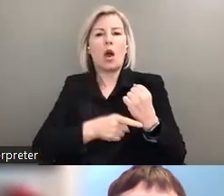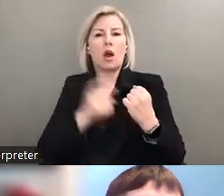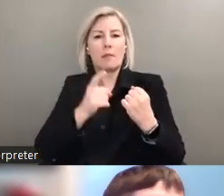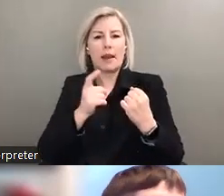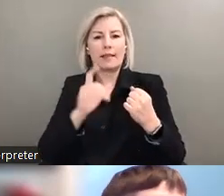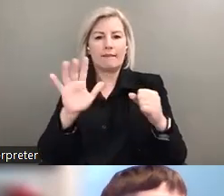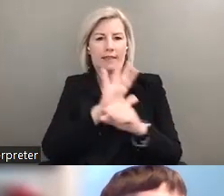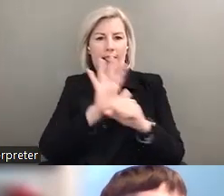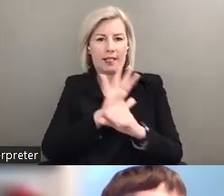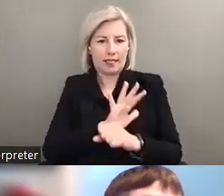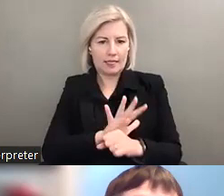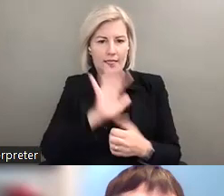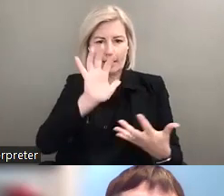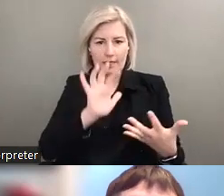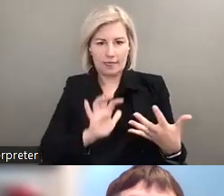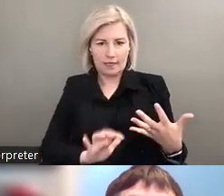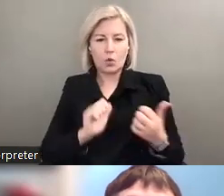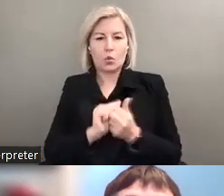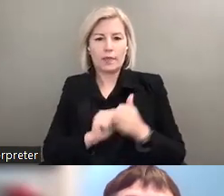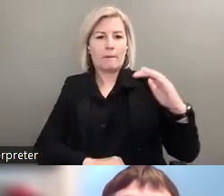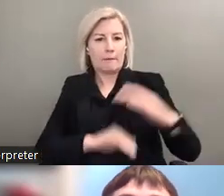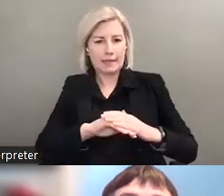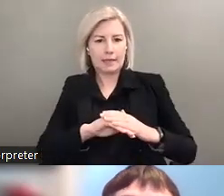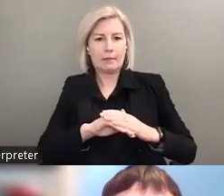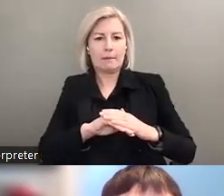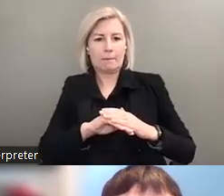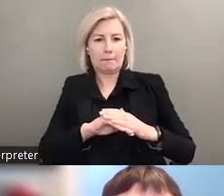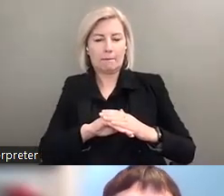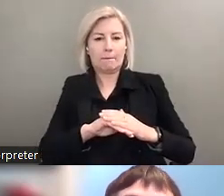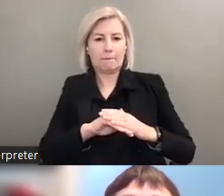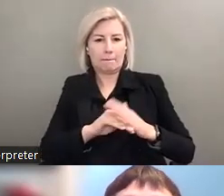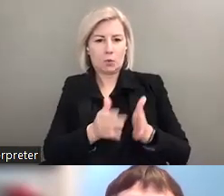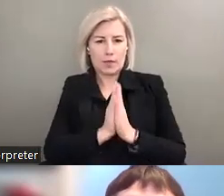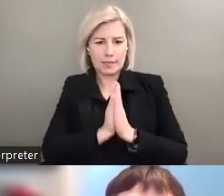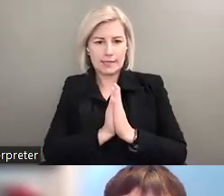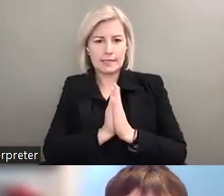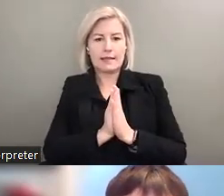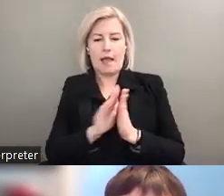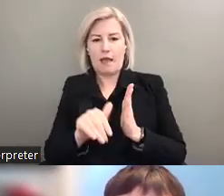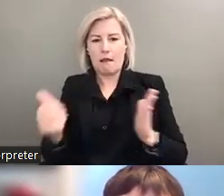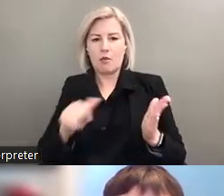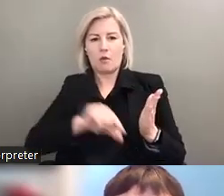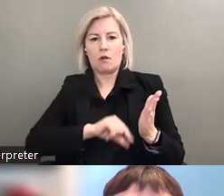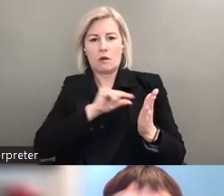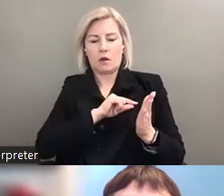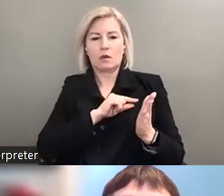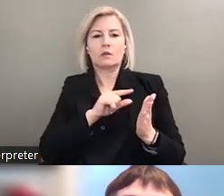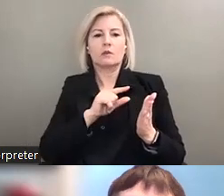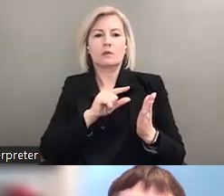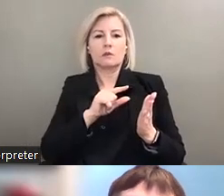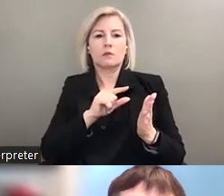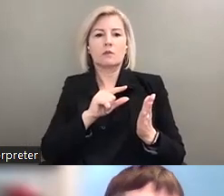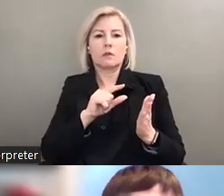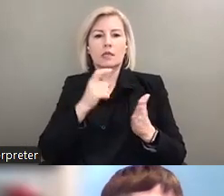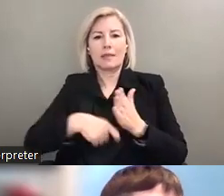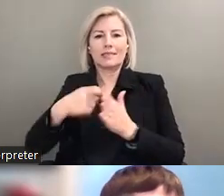here with the maximum subsidy request and other eligible expenses request, which will add up